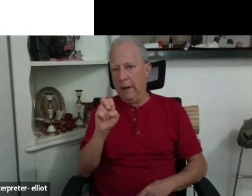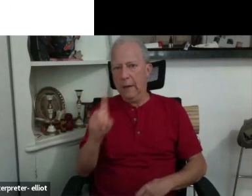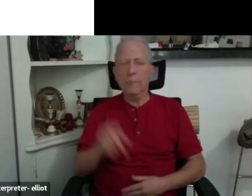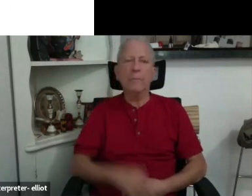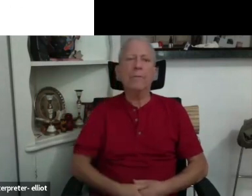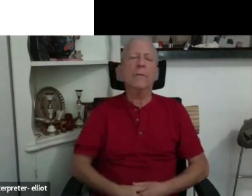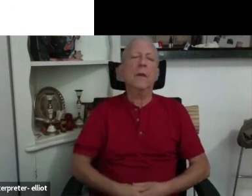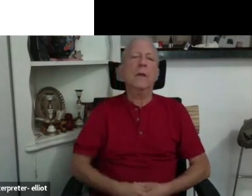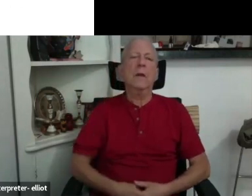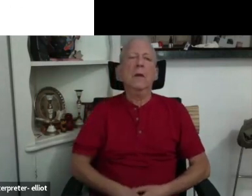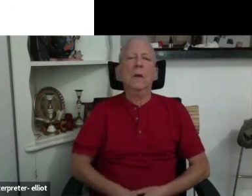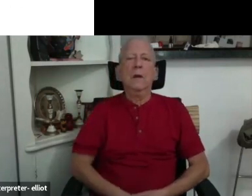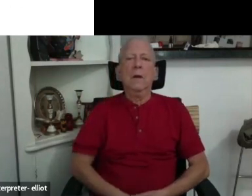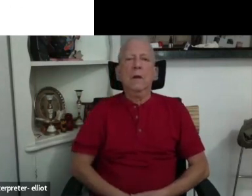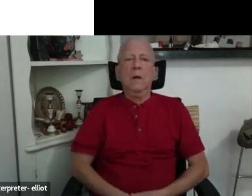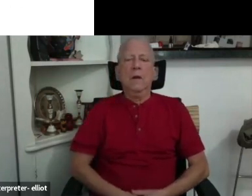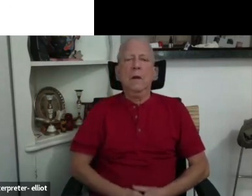Next slide.